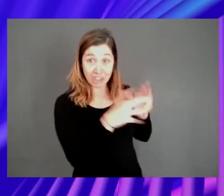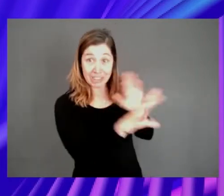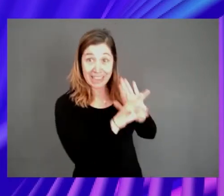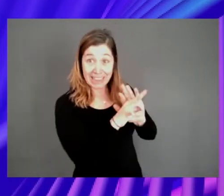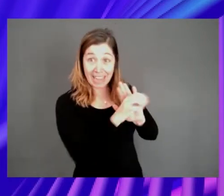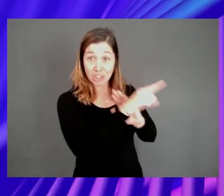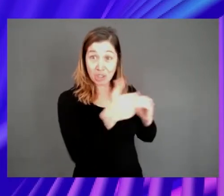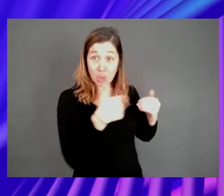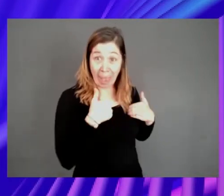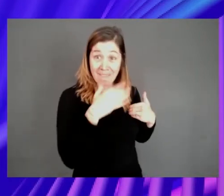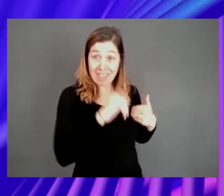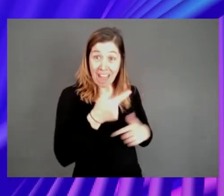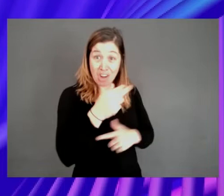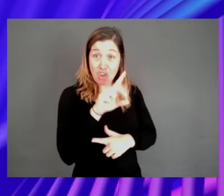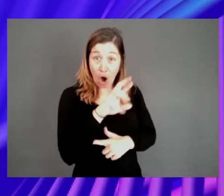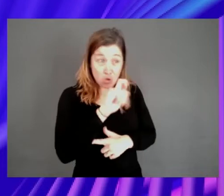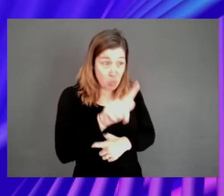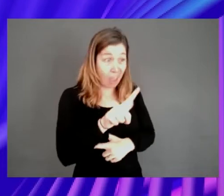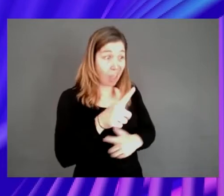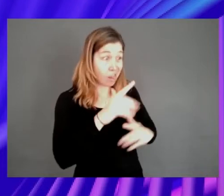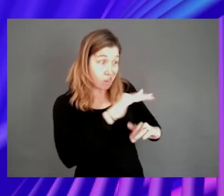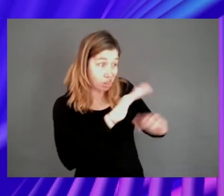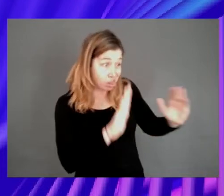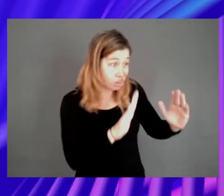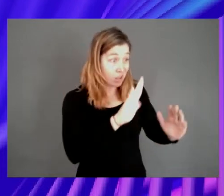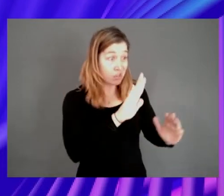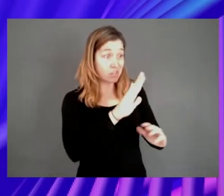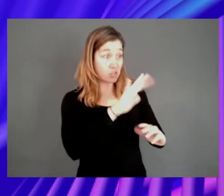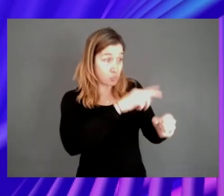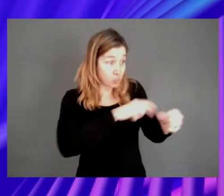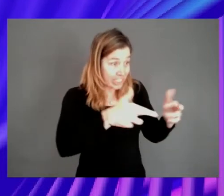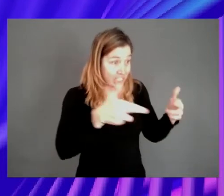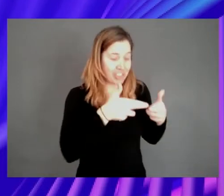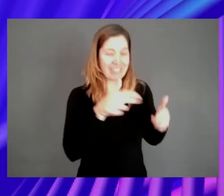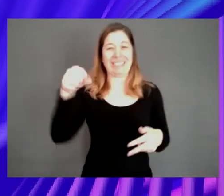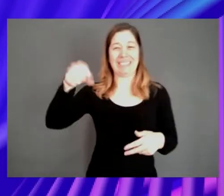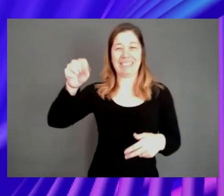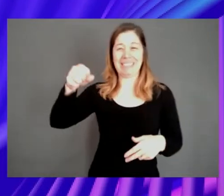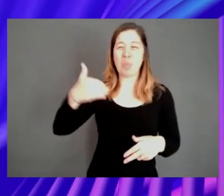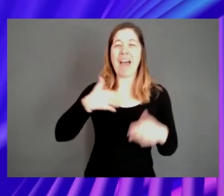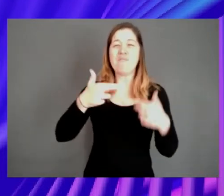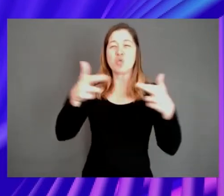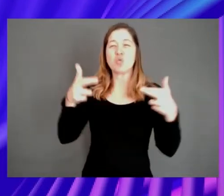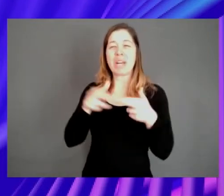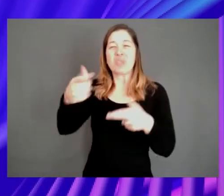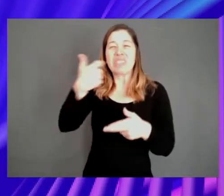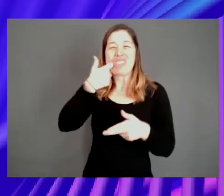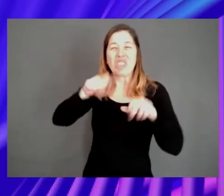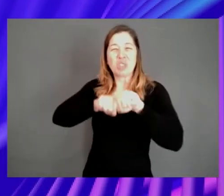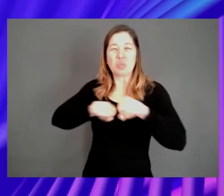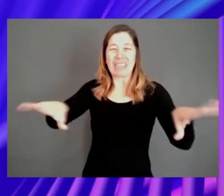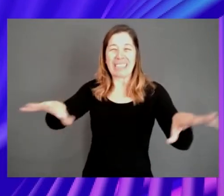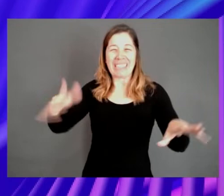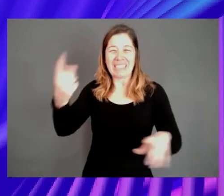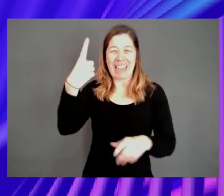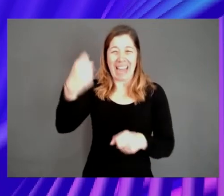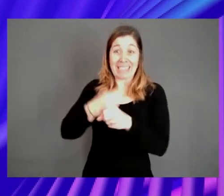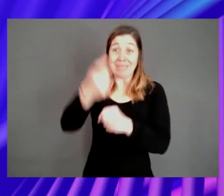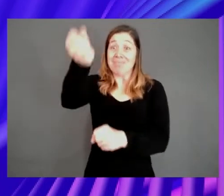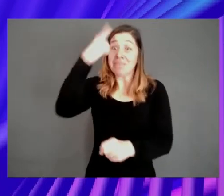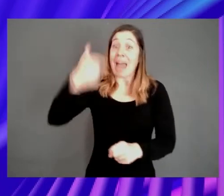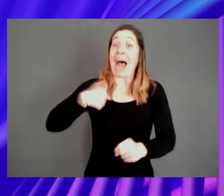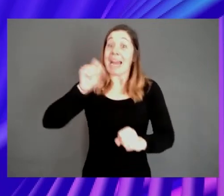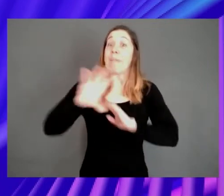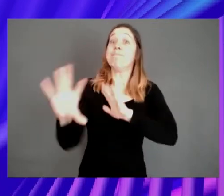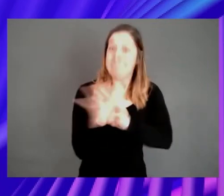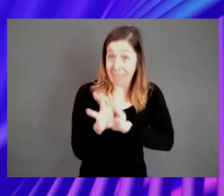sure can. We have Region Deny, which was something that was released in the last year. Not only can I opt in and out of regions, from